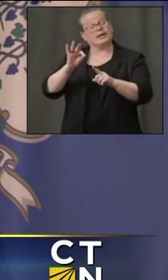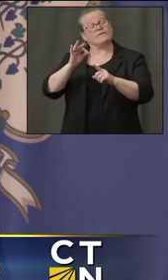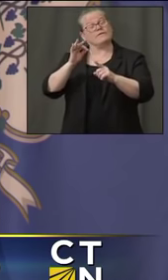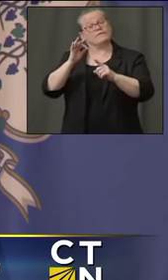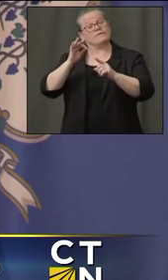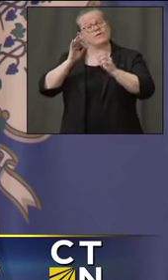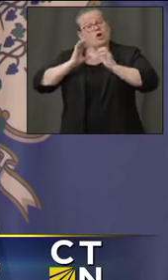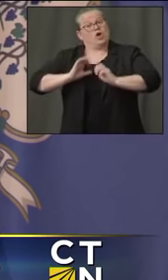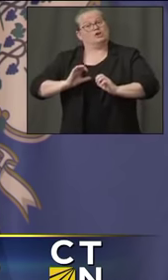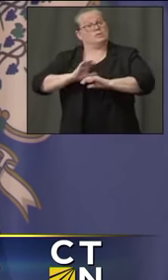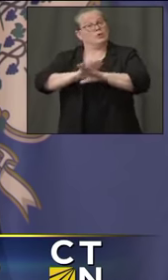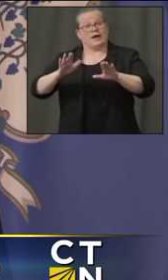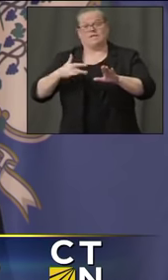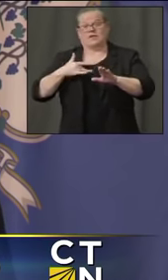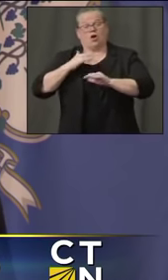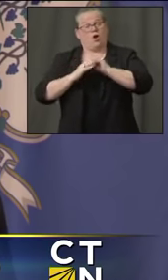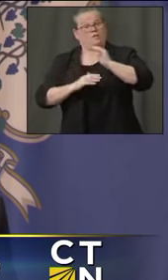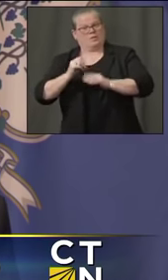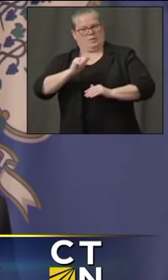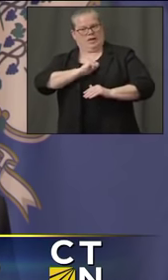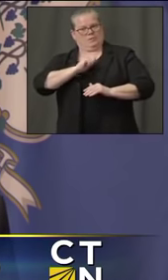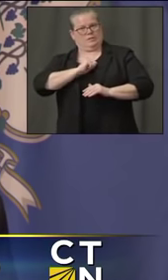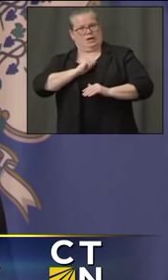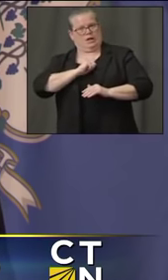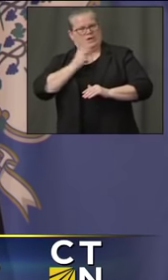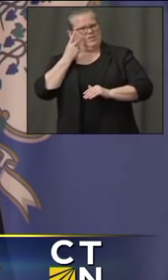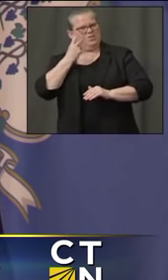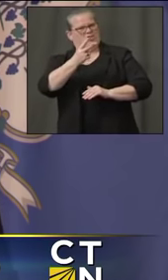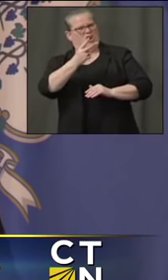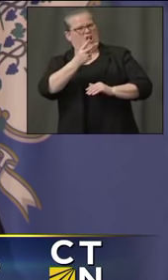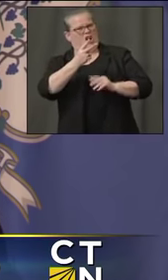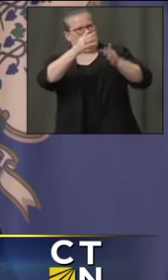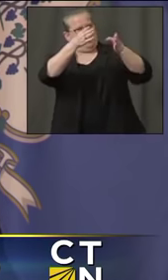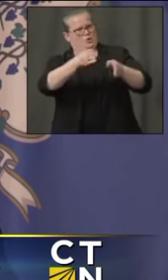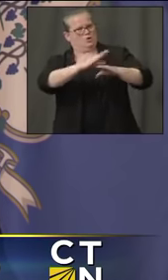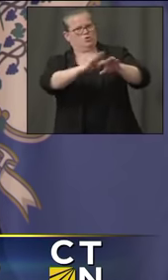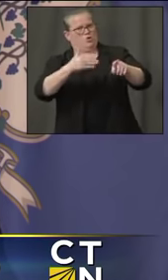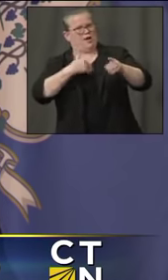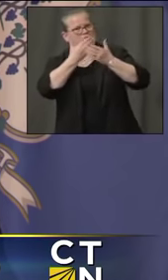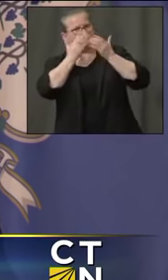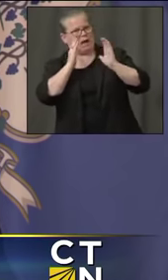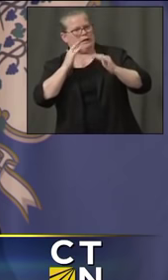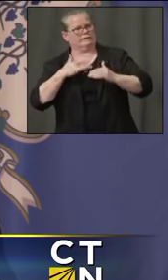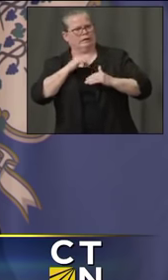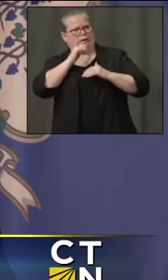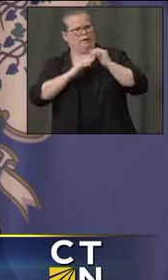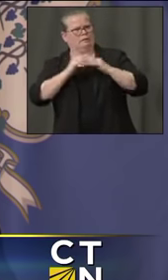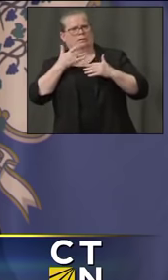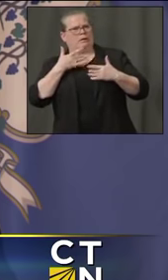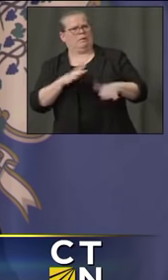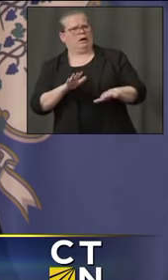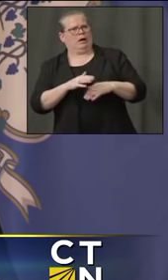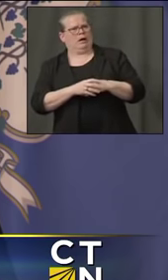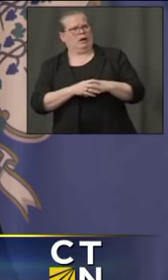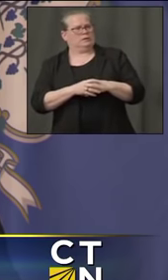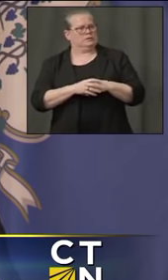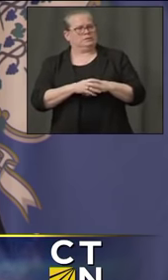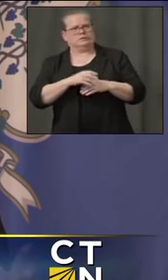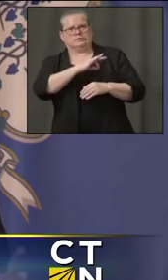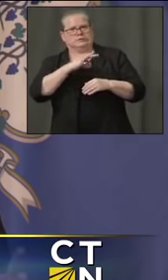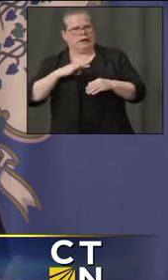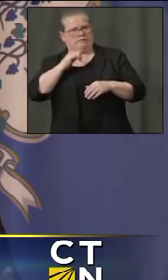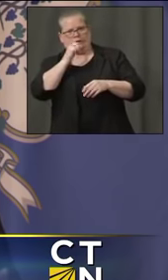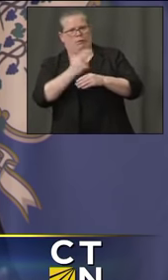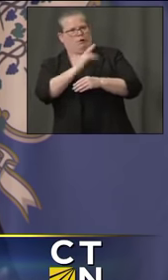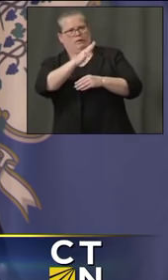comfortable enforcing it themselves, they called our hotline and we got a message out pretty quickly. And we're working